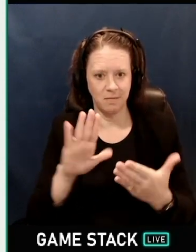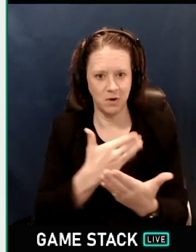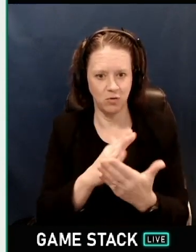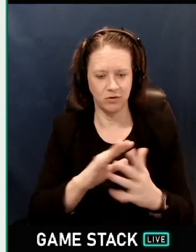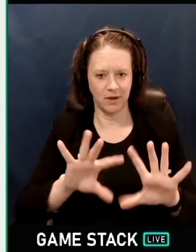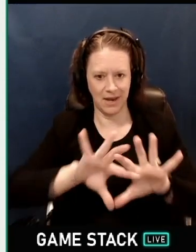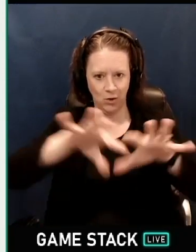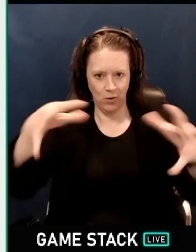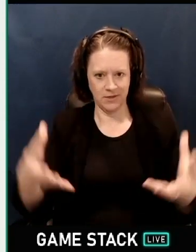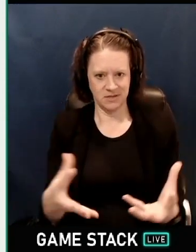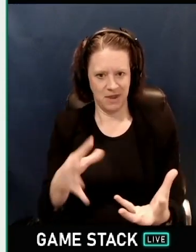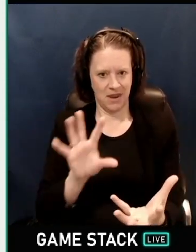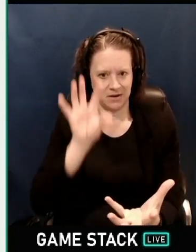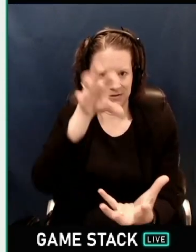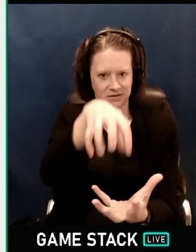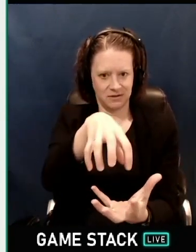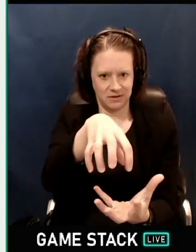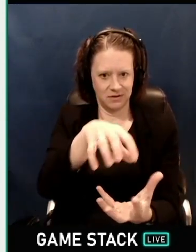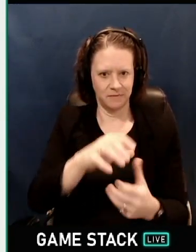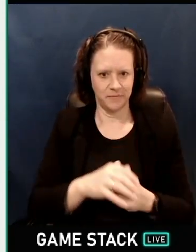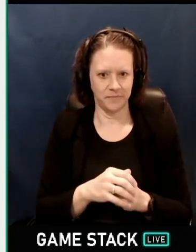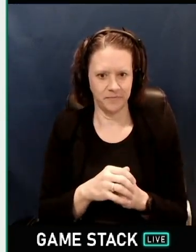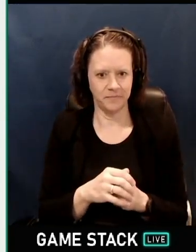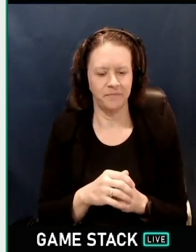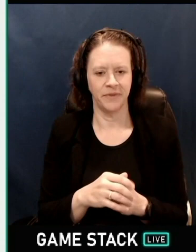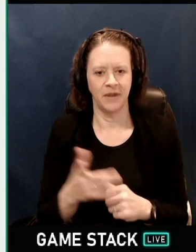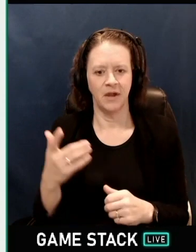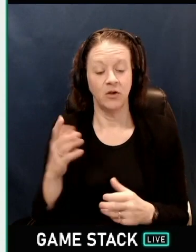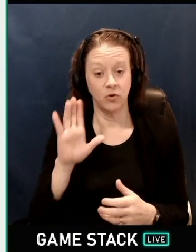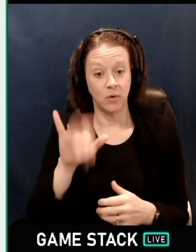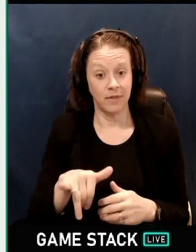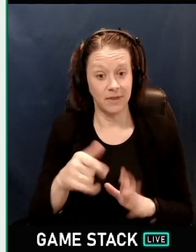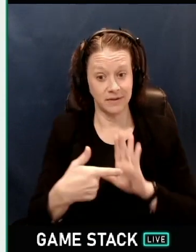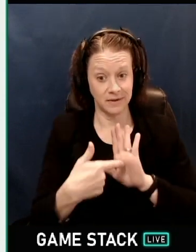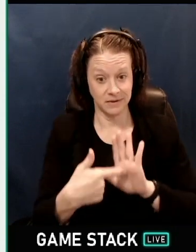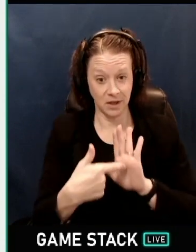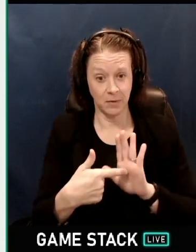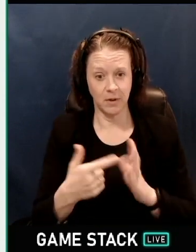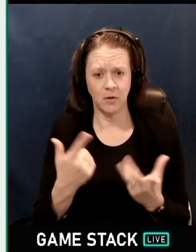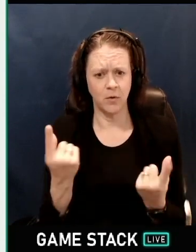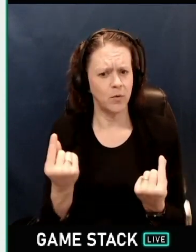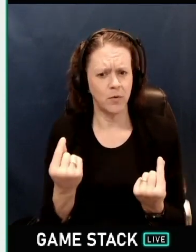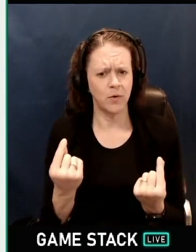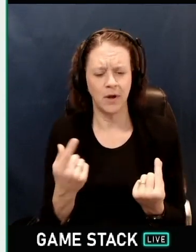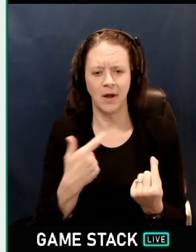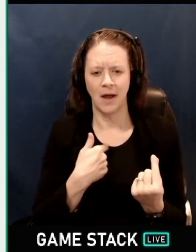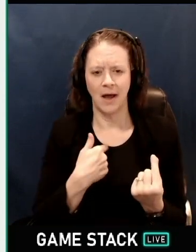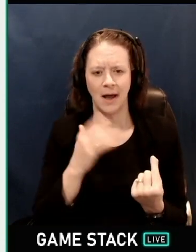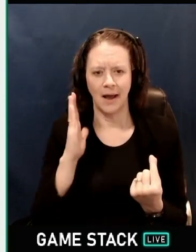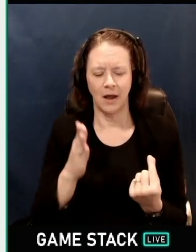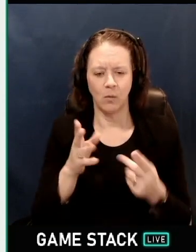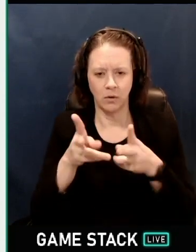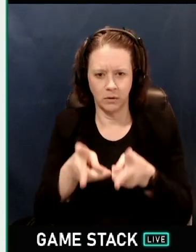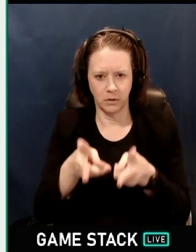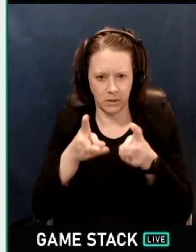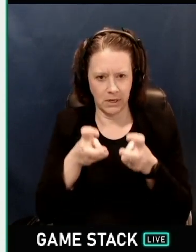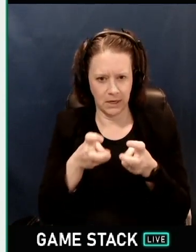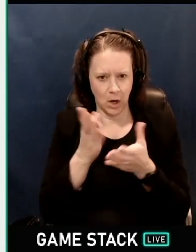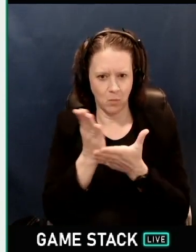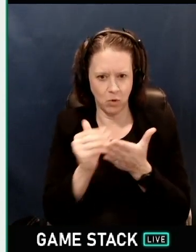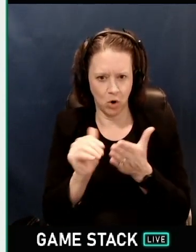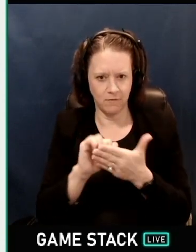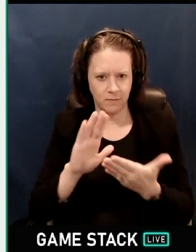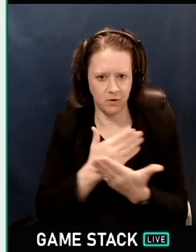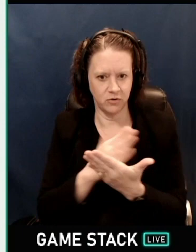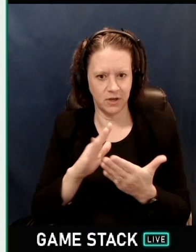in this example, I'm going to take a part of the music, in this case a cello